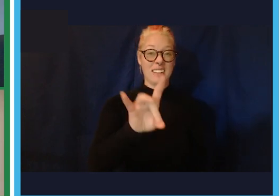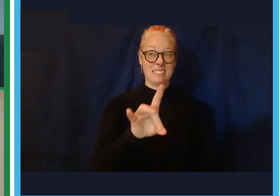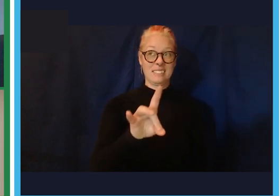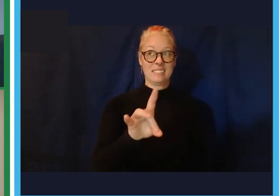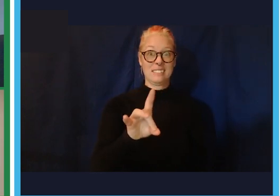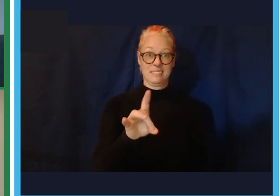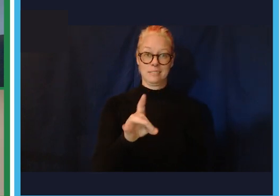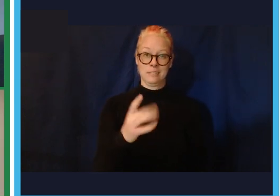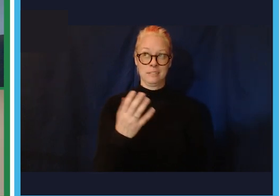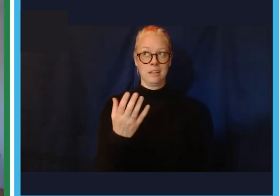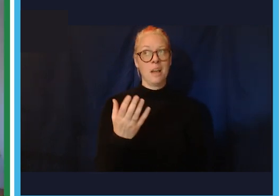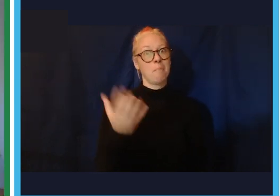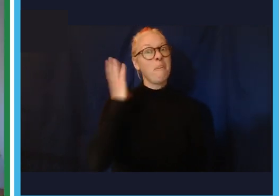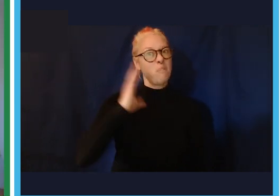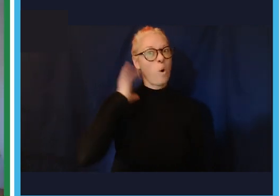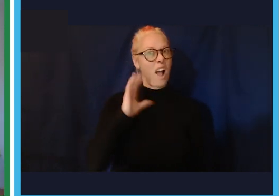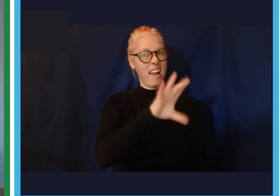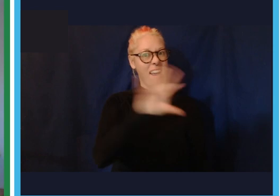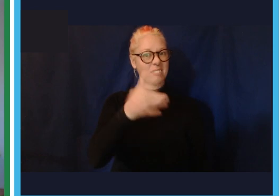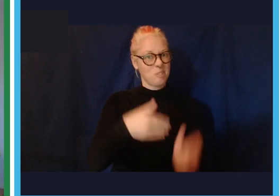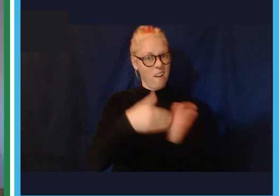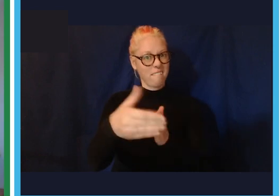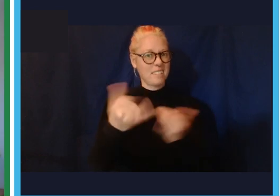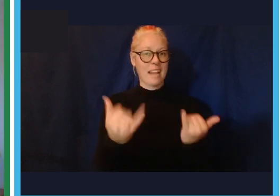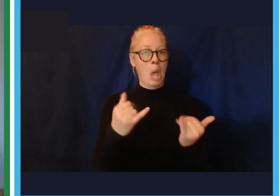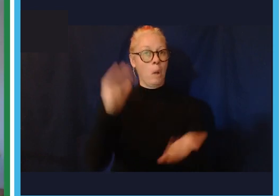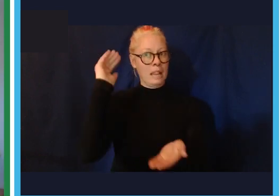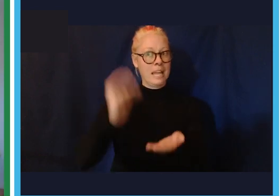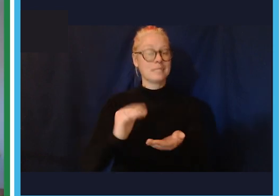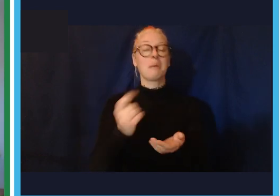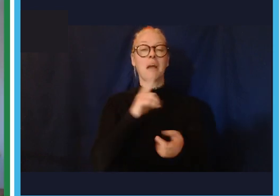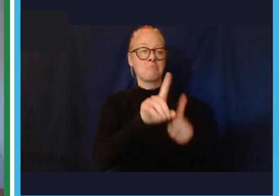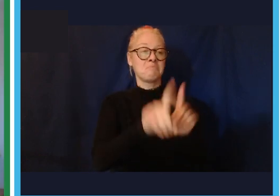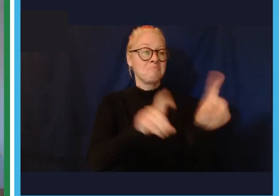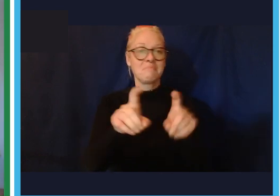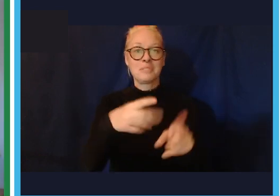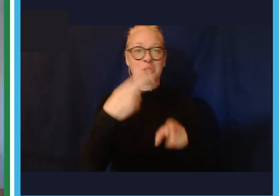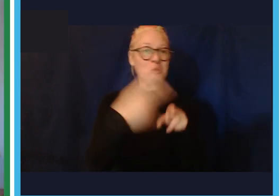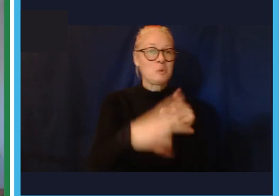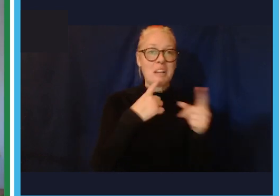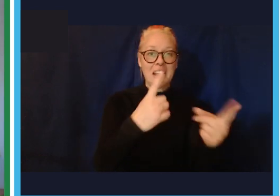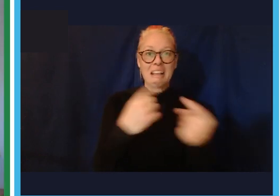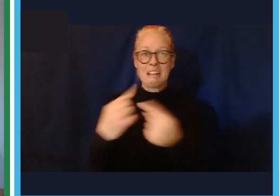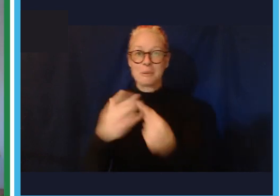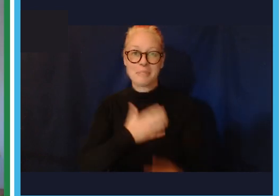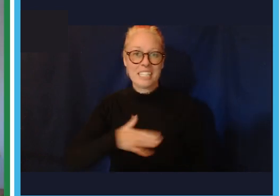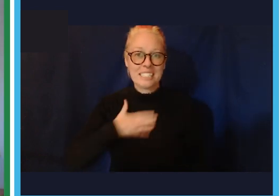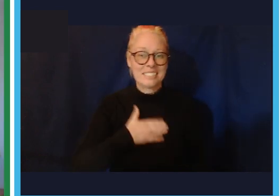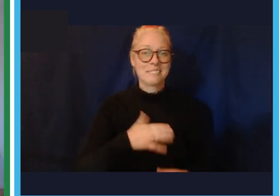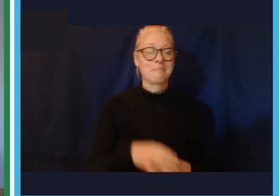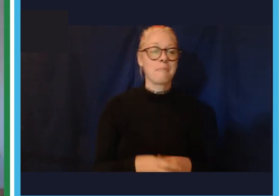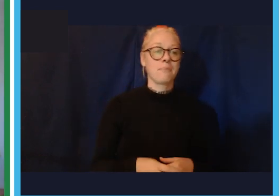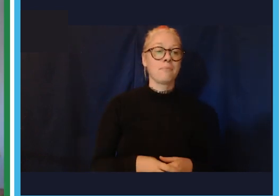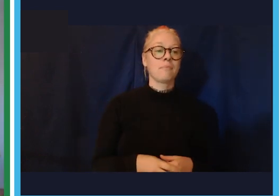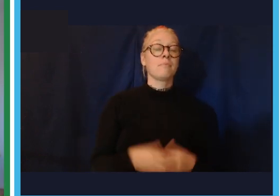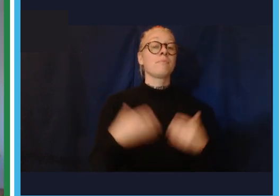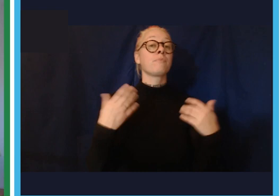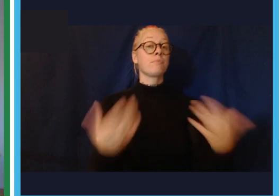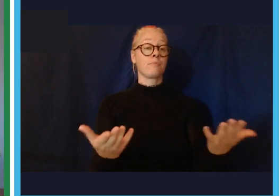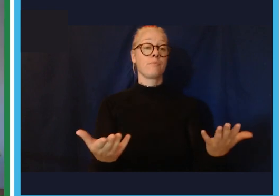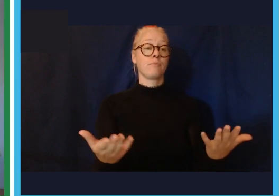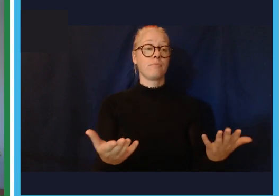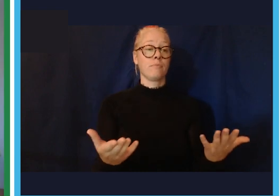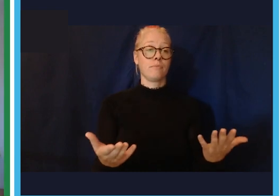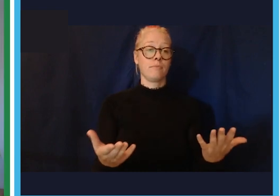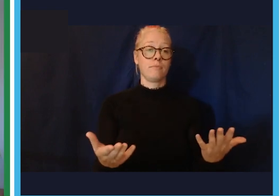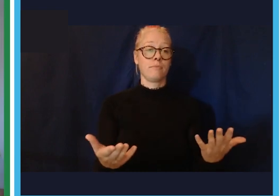found a genie, a bottle with a genie in it, and there was only one wish left, and that wish had to do with Canadians in